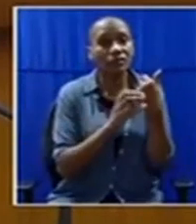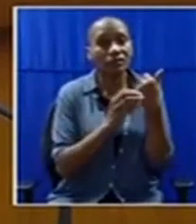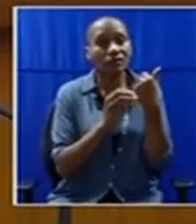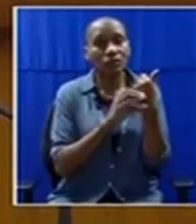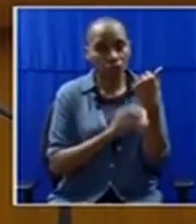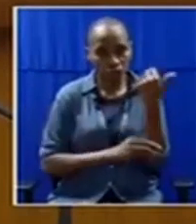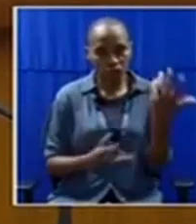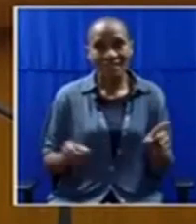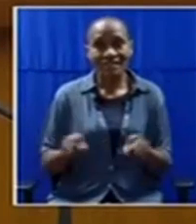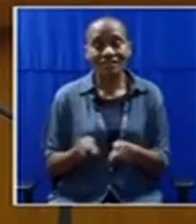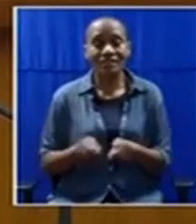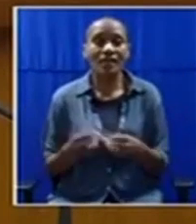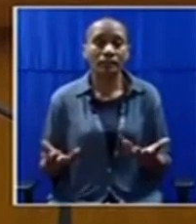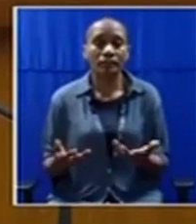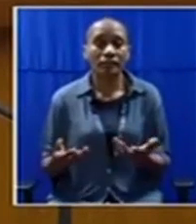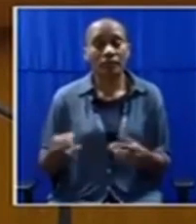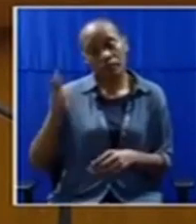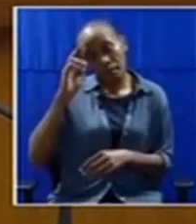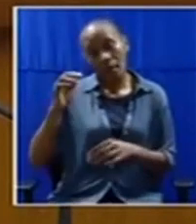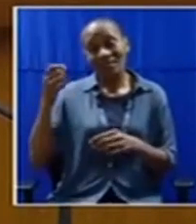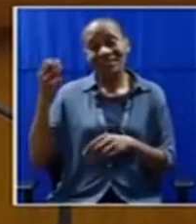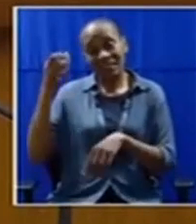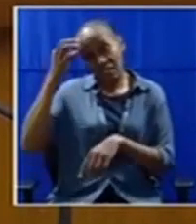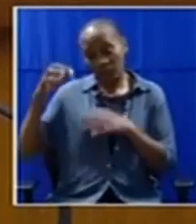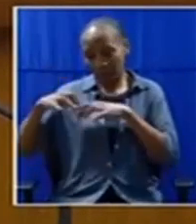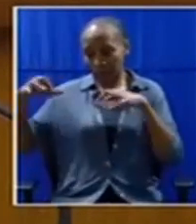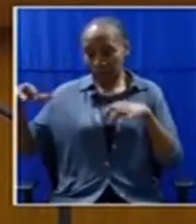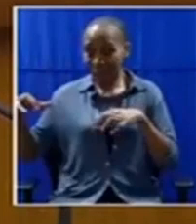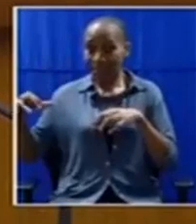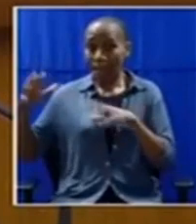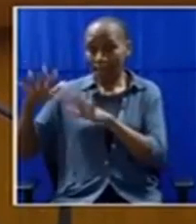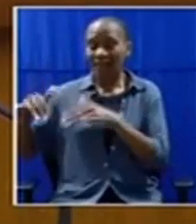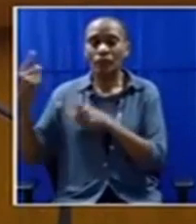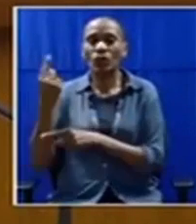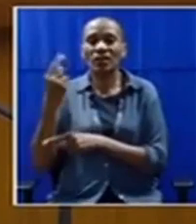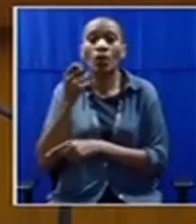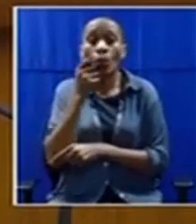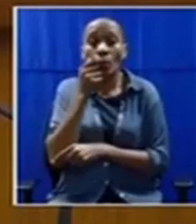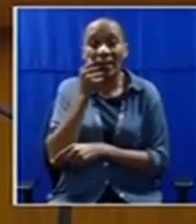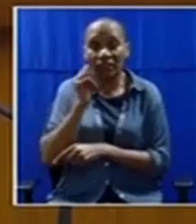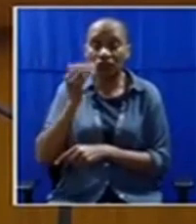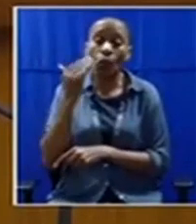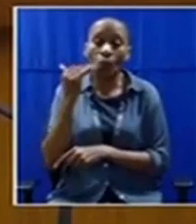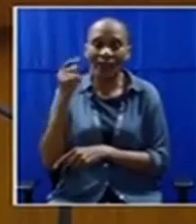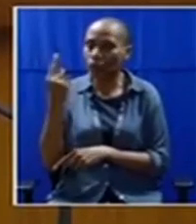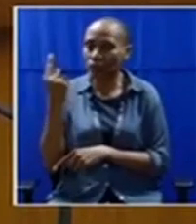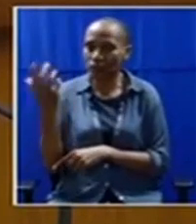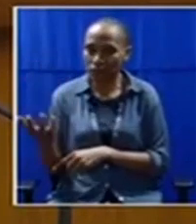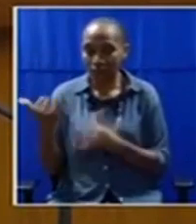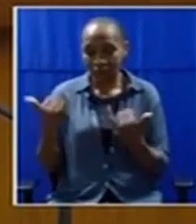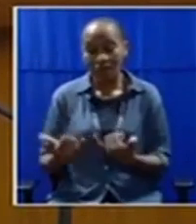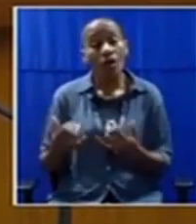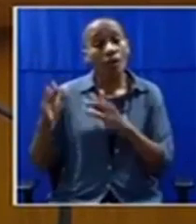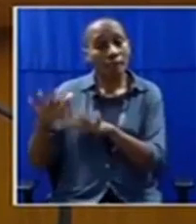our restrooms. During apartheid, parliament was meant for males, white males to be precise. As a democratic state, we